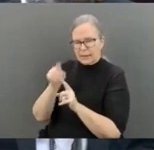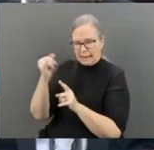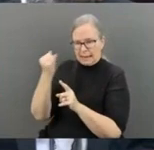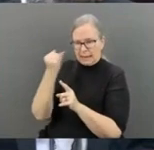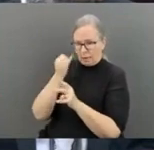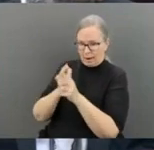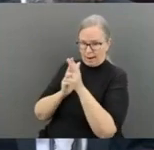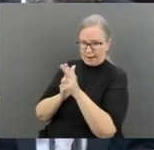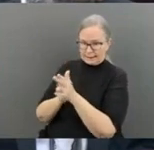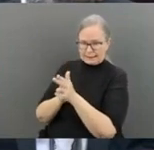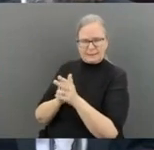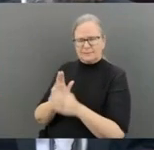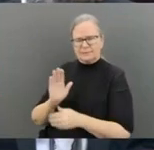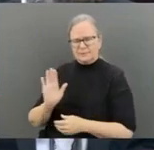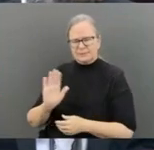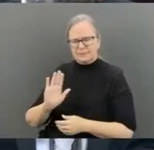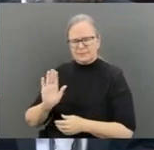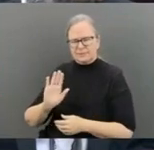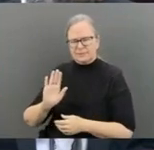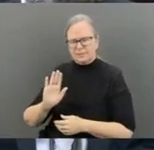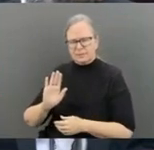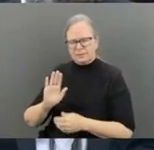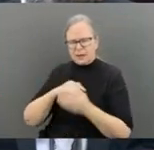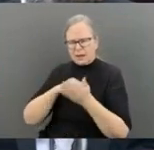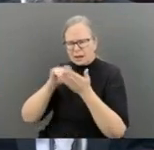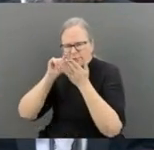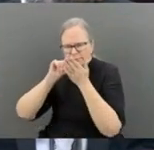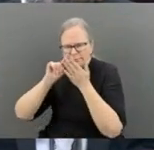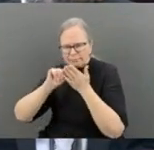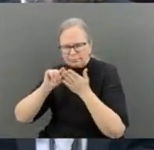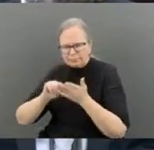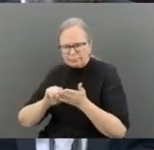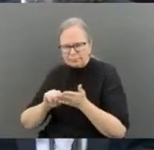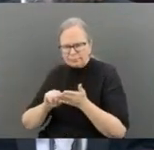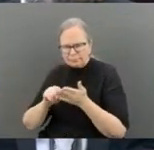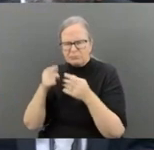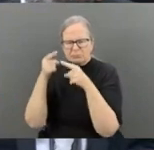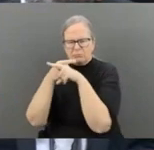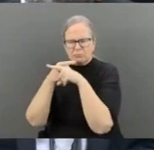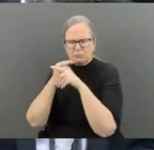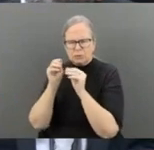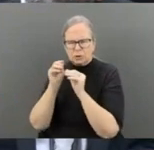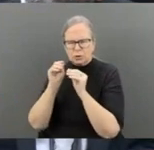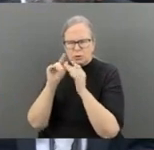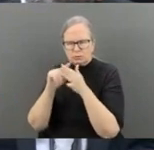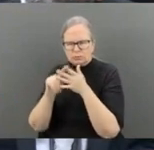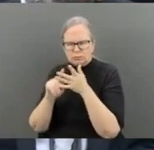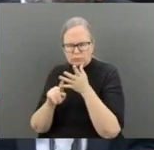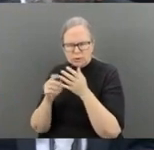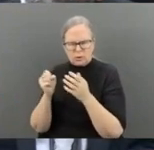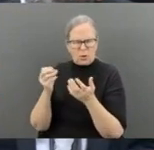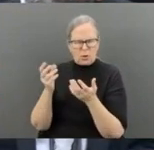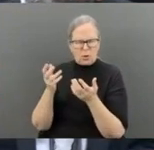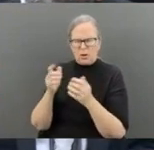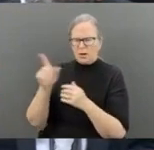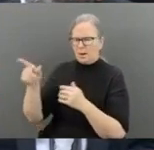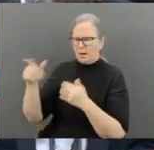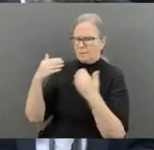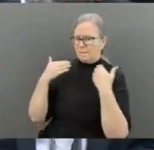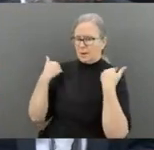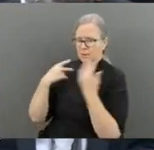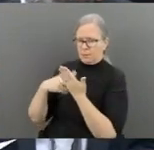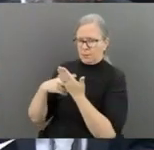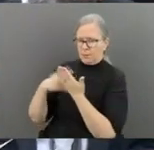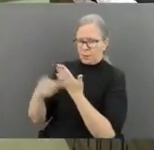to investigate grizzly bear conflict that would trigger the Minister's new program. How will the Minister's program work if Fish and Wildlife can't even